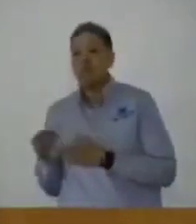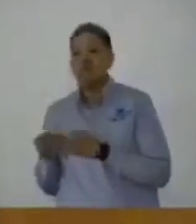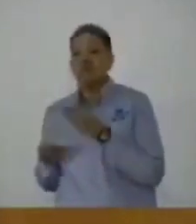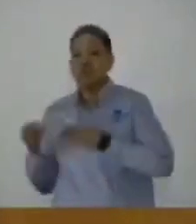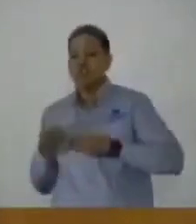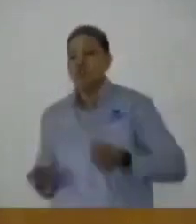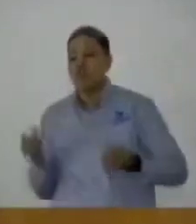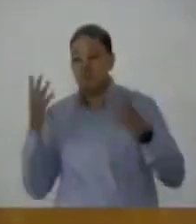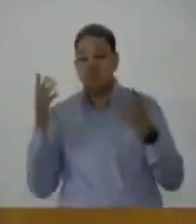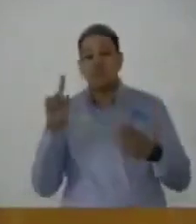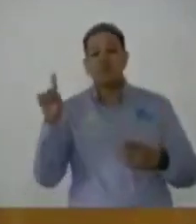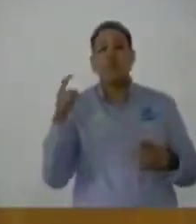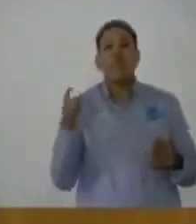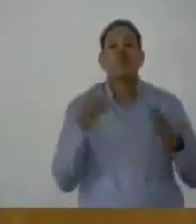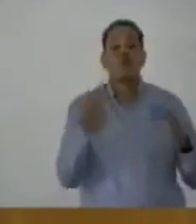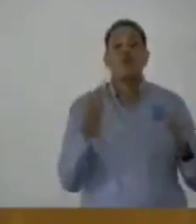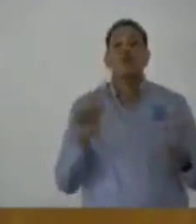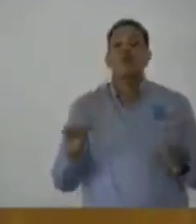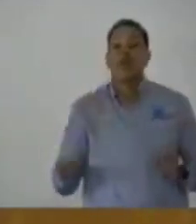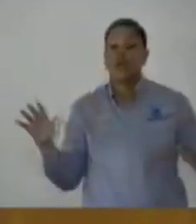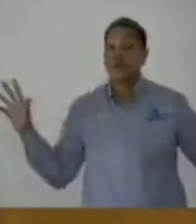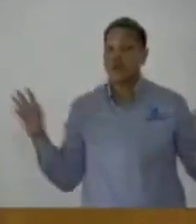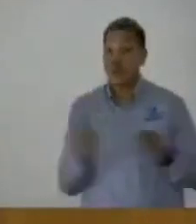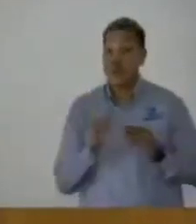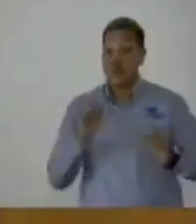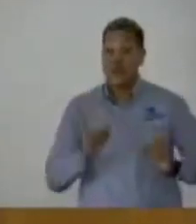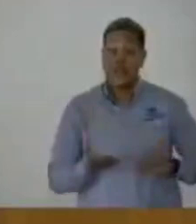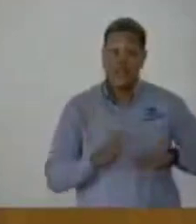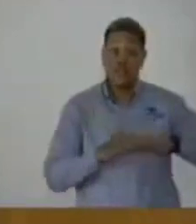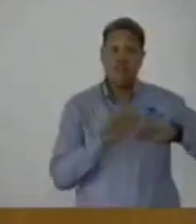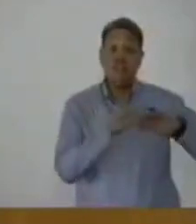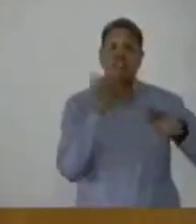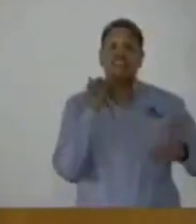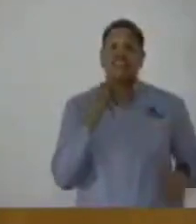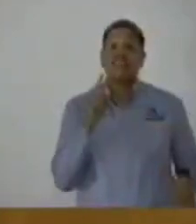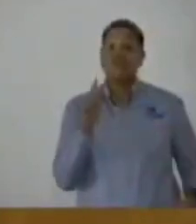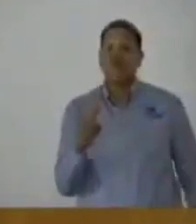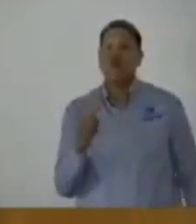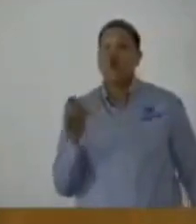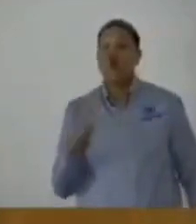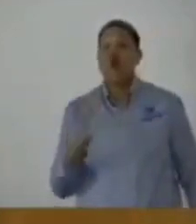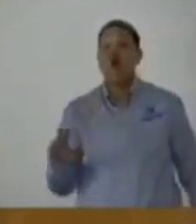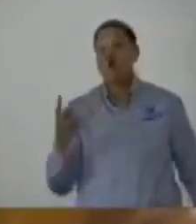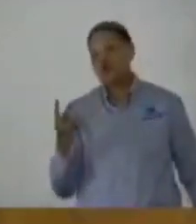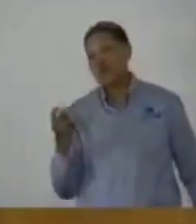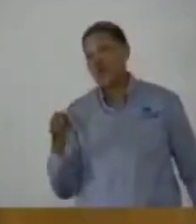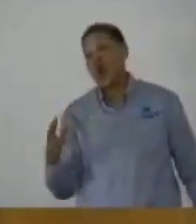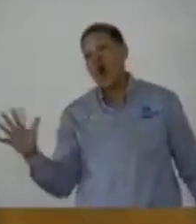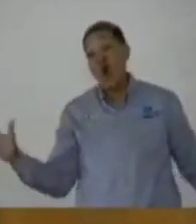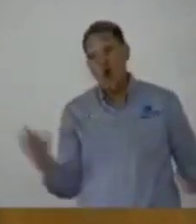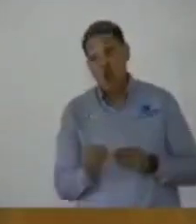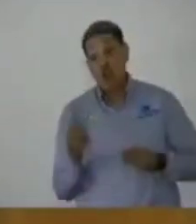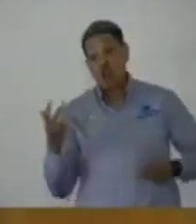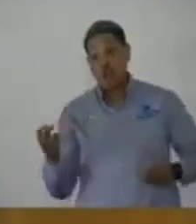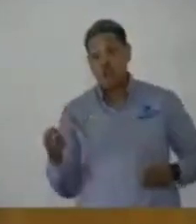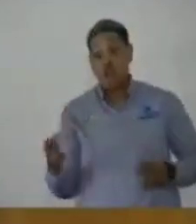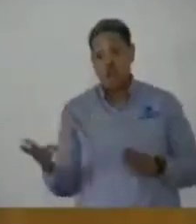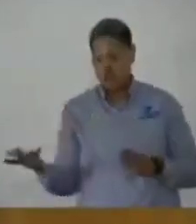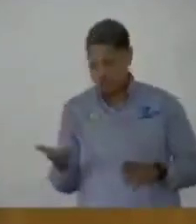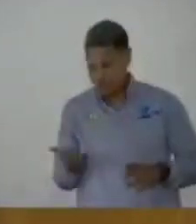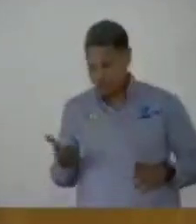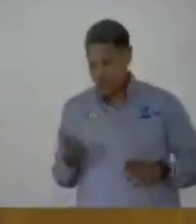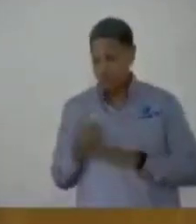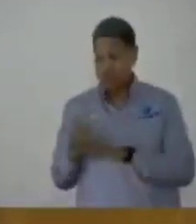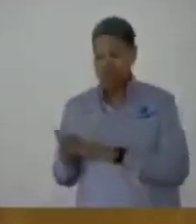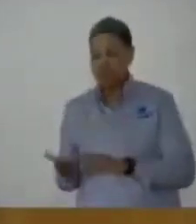transactions. So the only way that the total can increase is if one or two or all three or a combination of